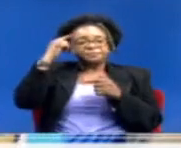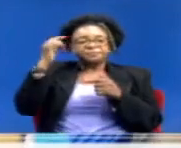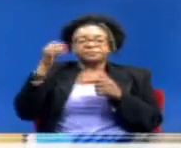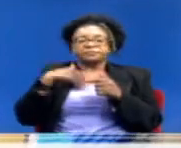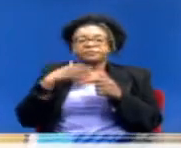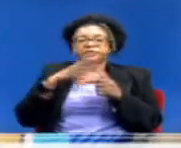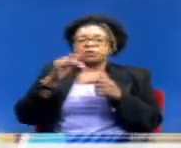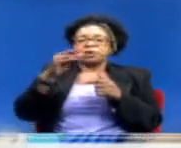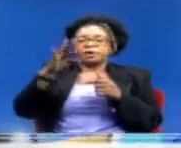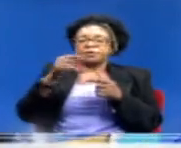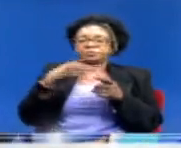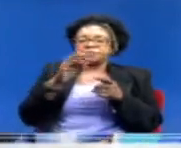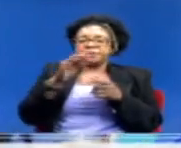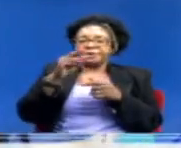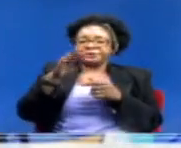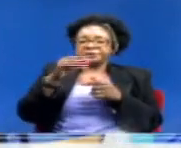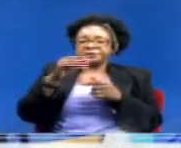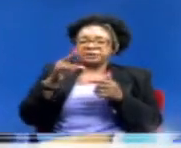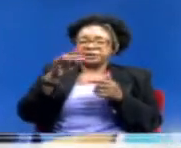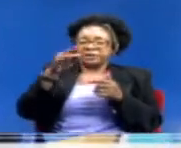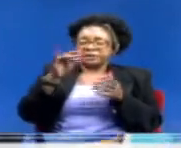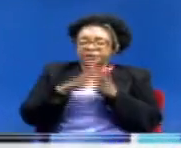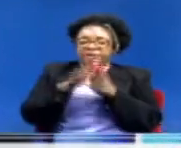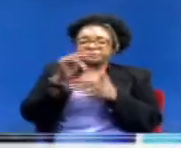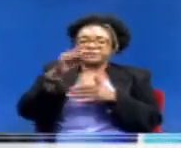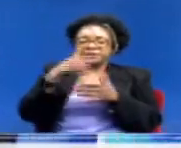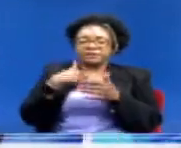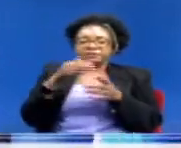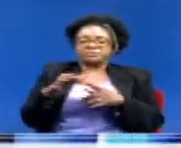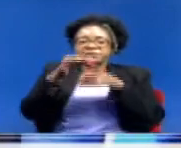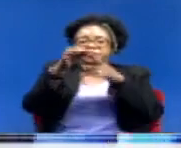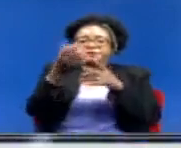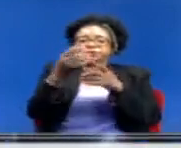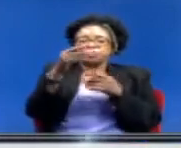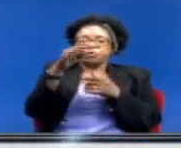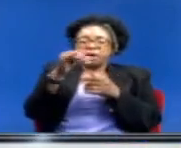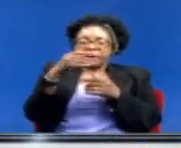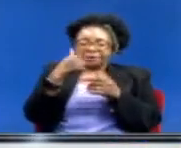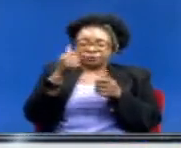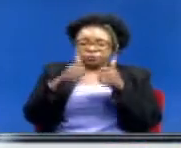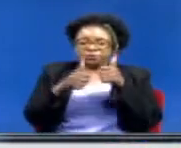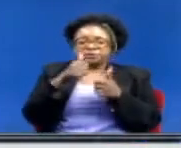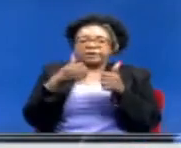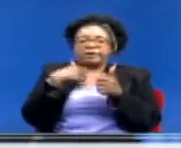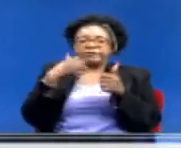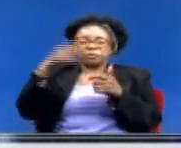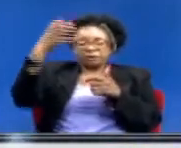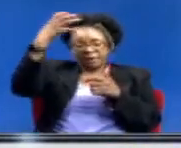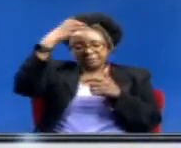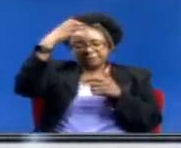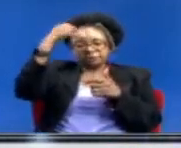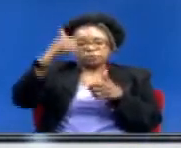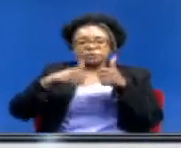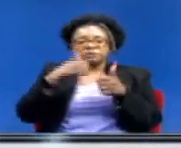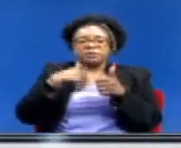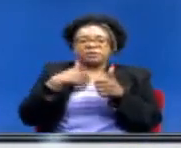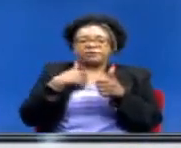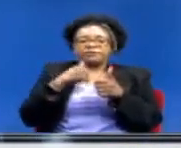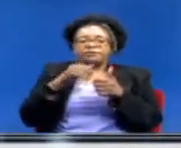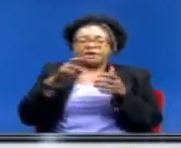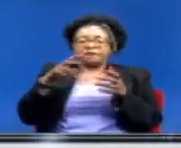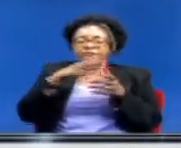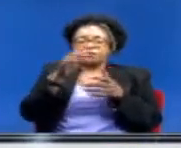Vito Benassi. Danny and Sebastian had specialized GoPro cameras attached on their helmets to provide a rare view of their aerial